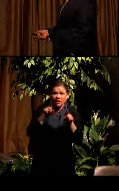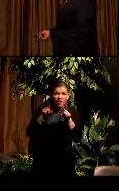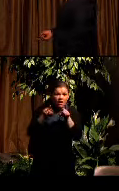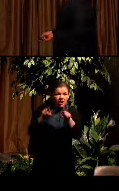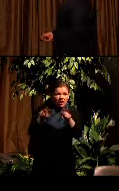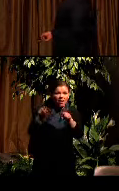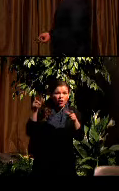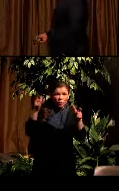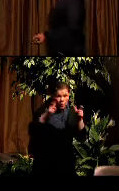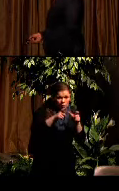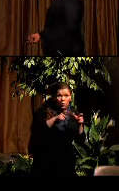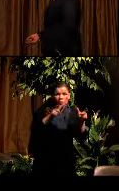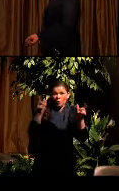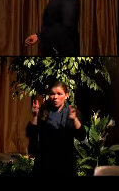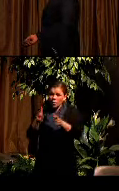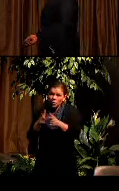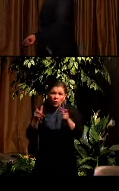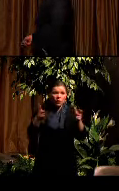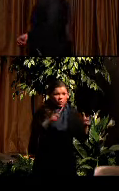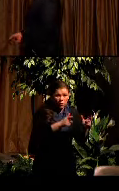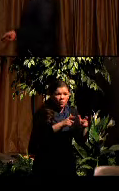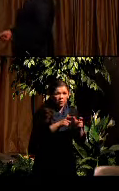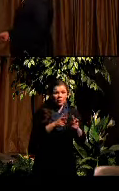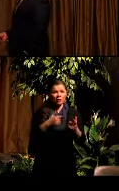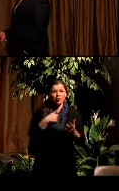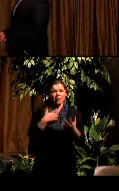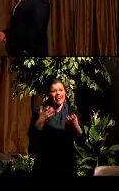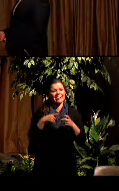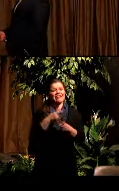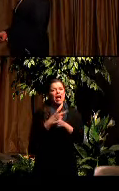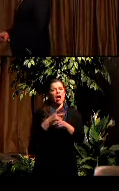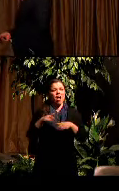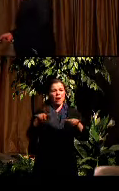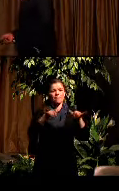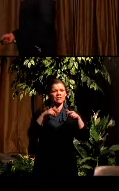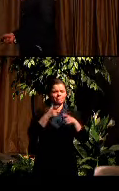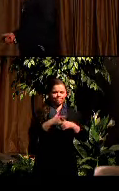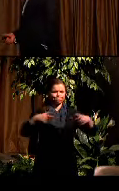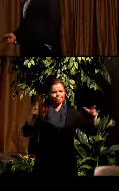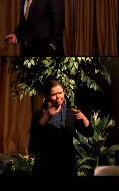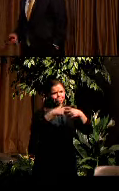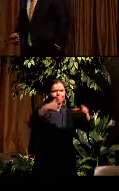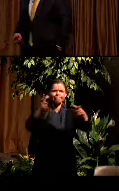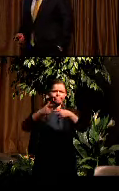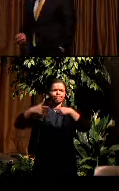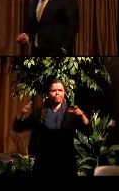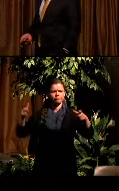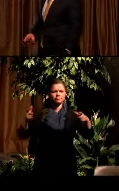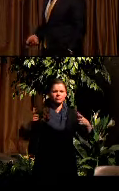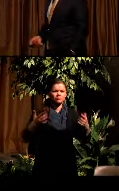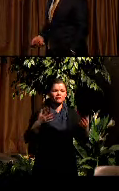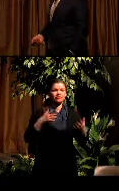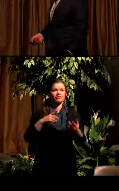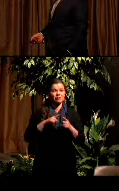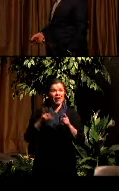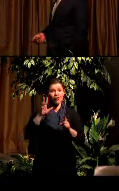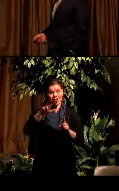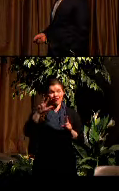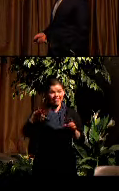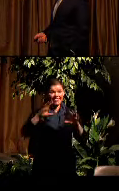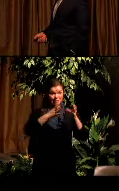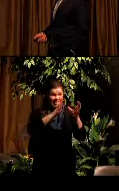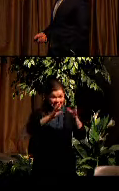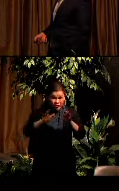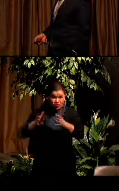birds common while we can. But still, there are 33 species that have lost more than 50% of